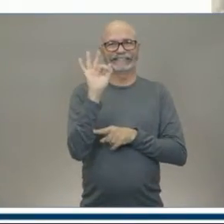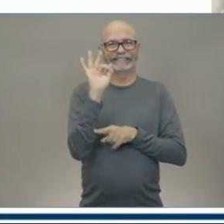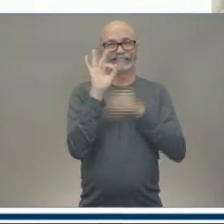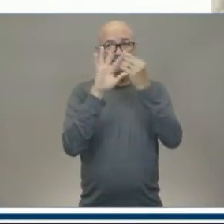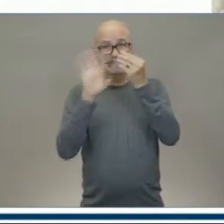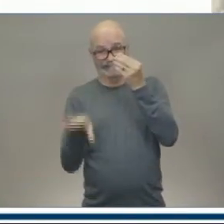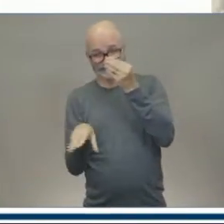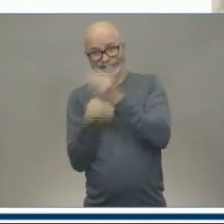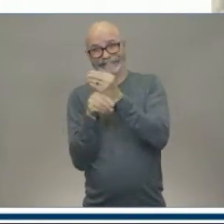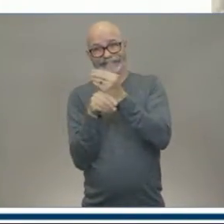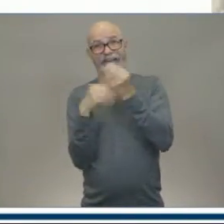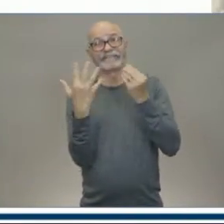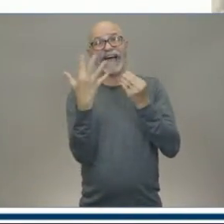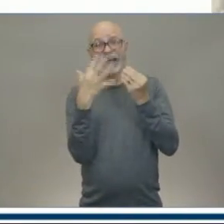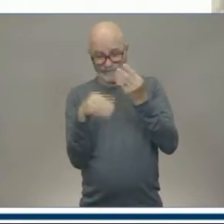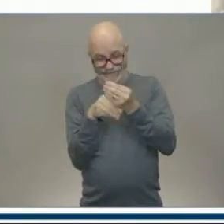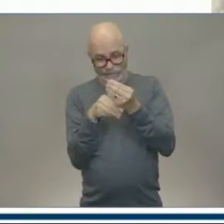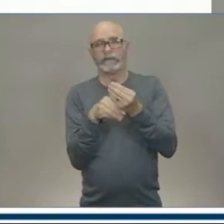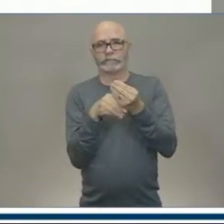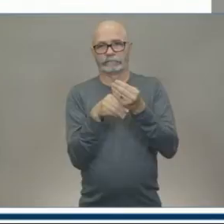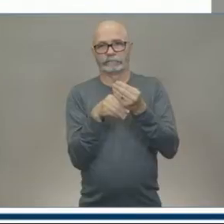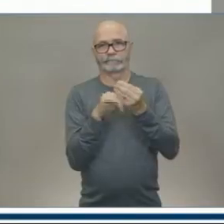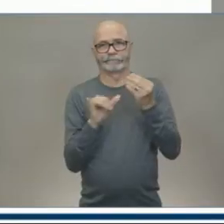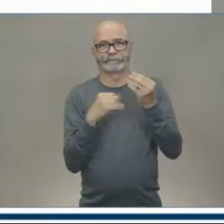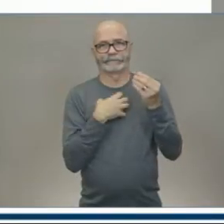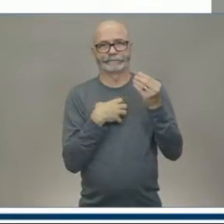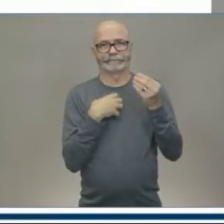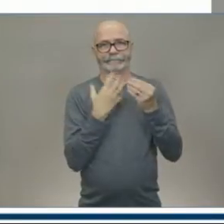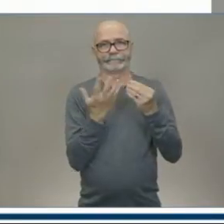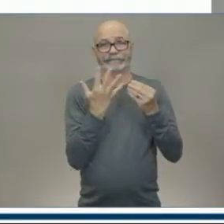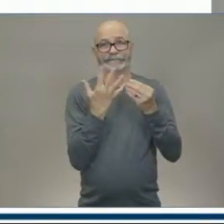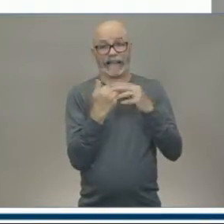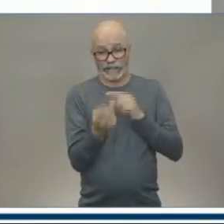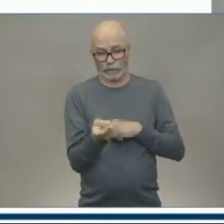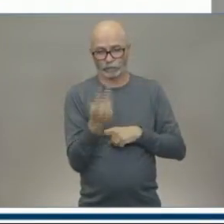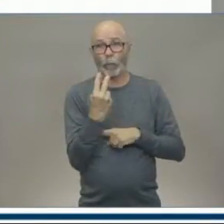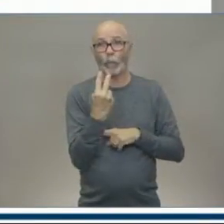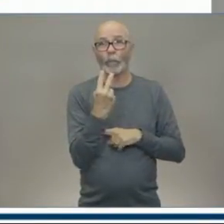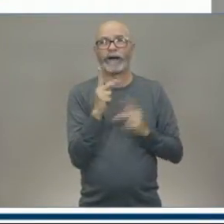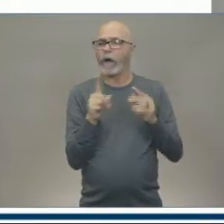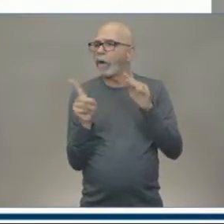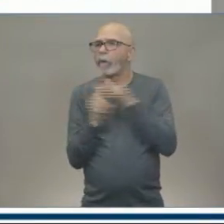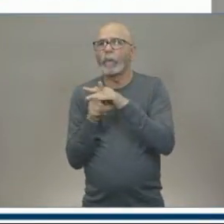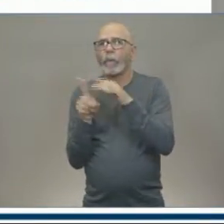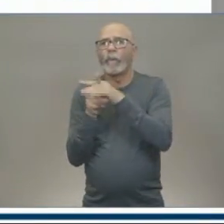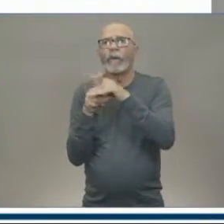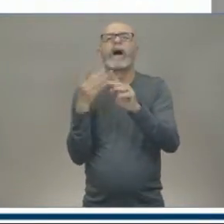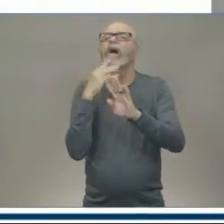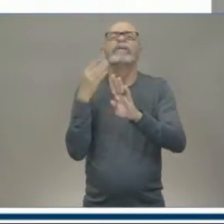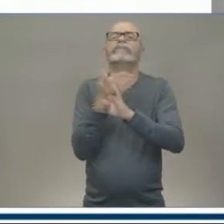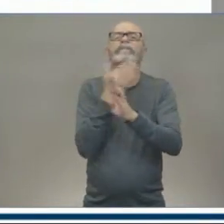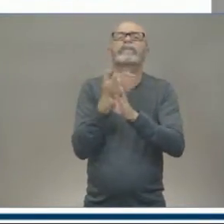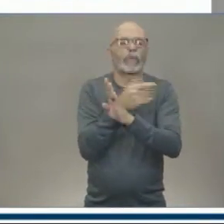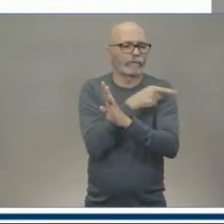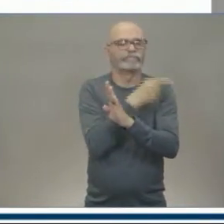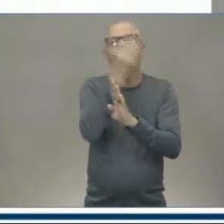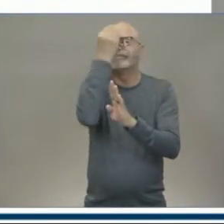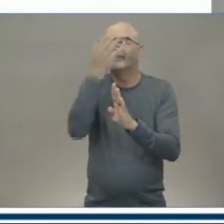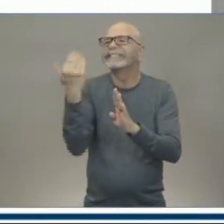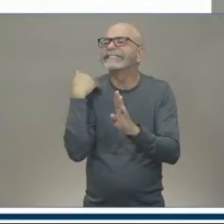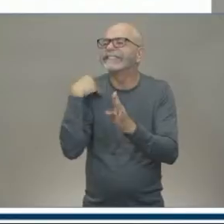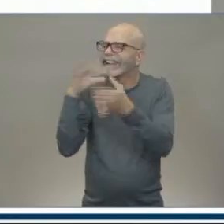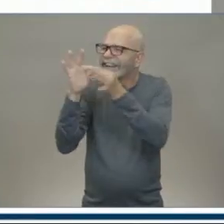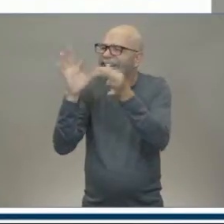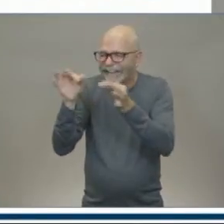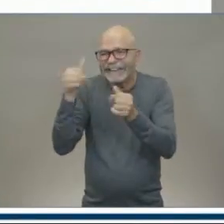reporting today. As the Premier said, 2 of today's new cases are connected to previously announced cases, and that includes